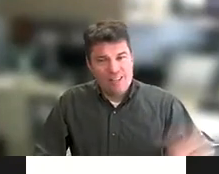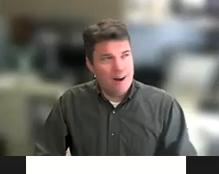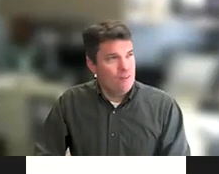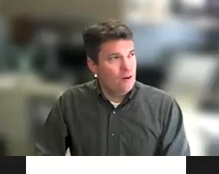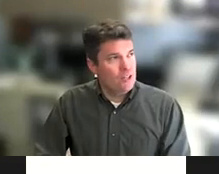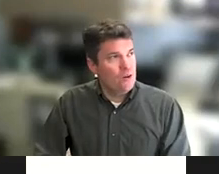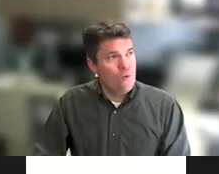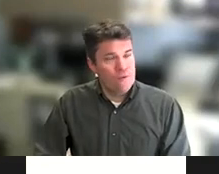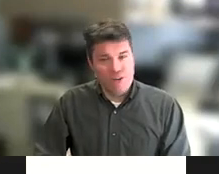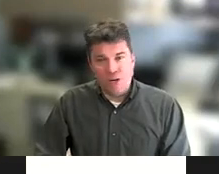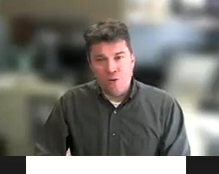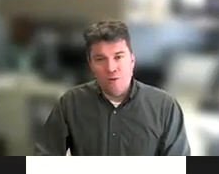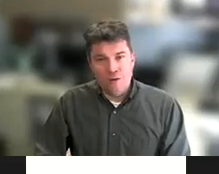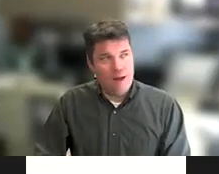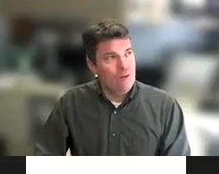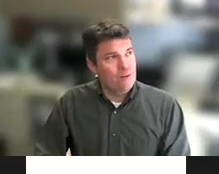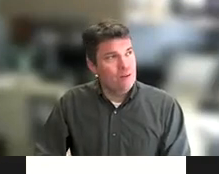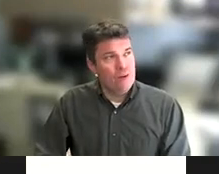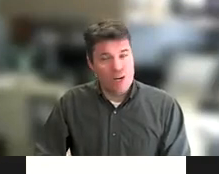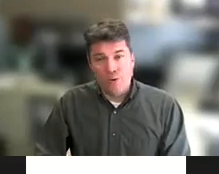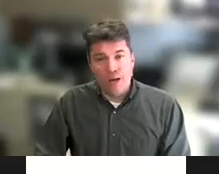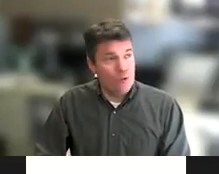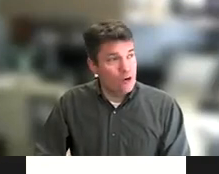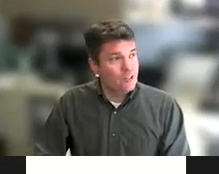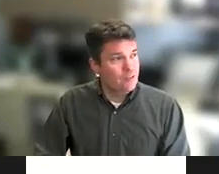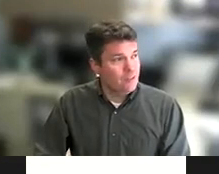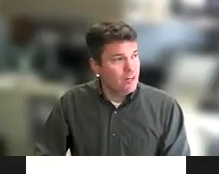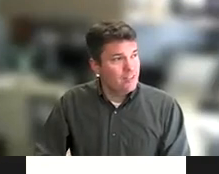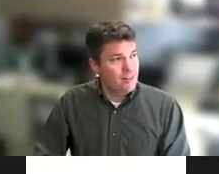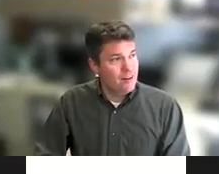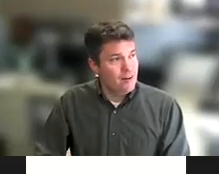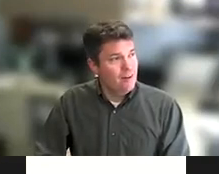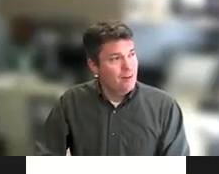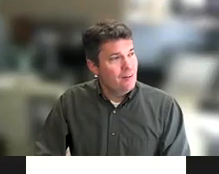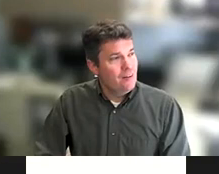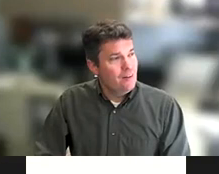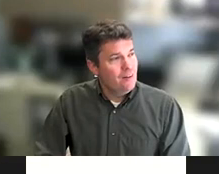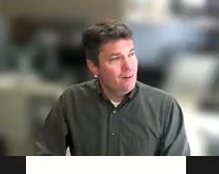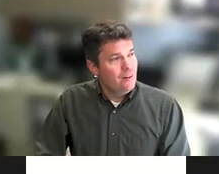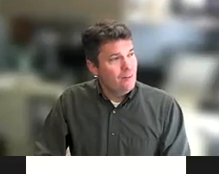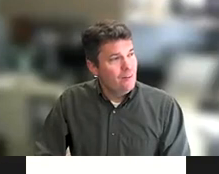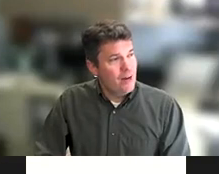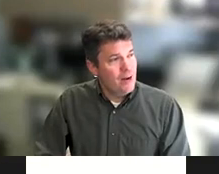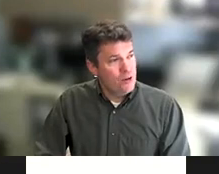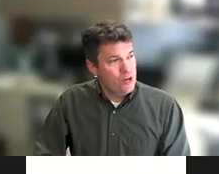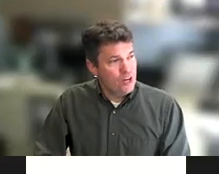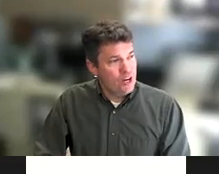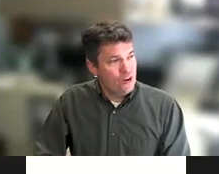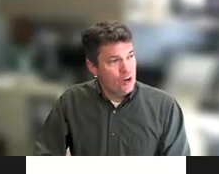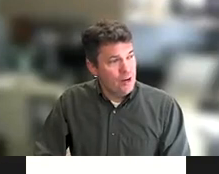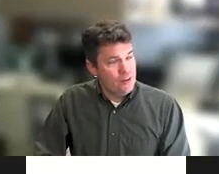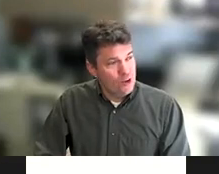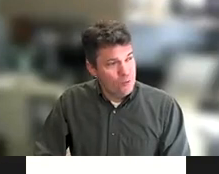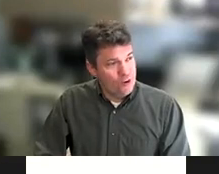And that just is kind of just an overview of how the video relay works. You can see the sign language